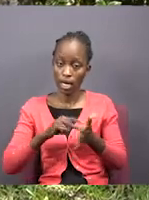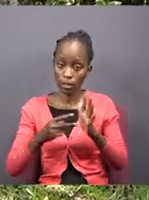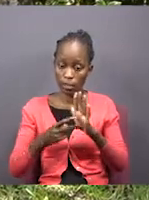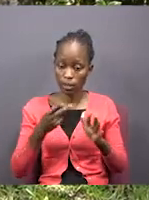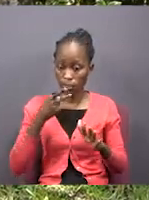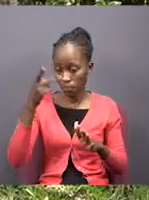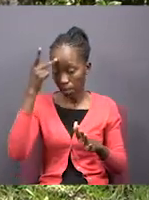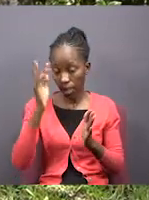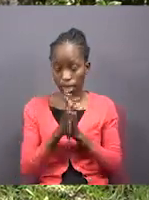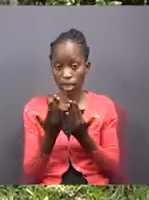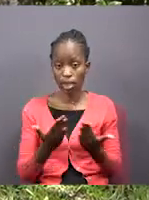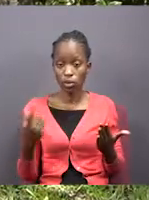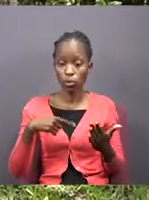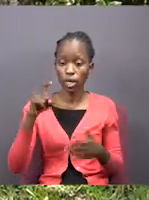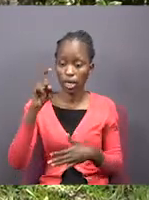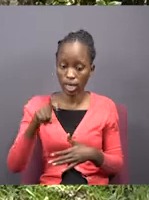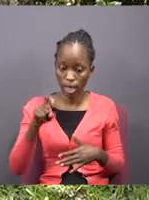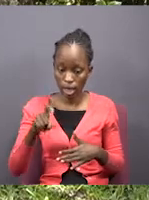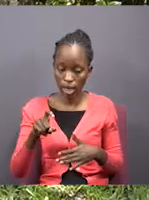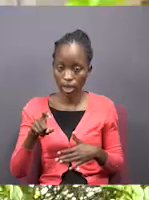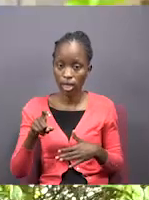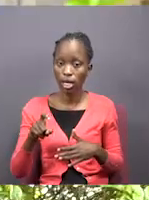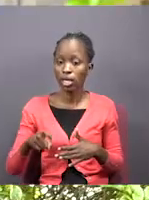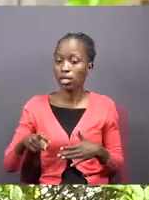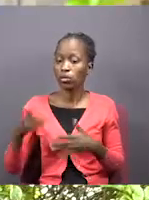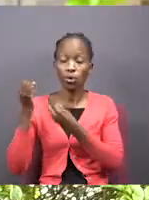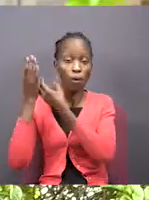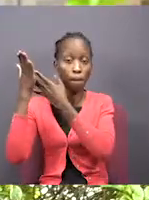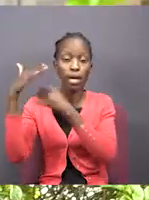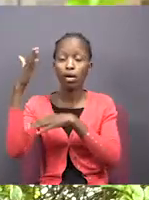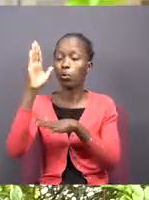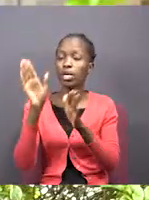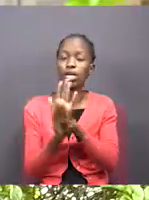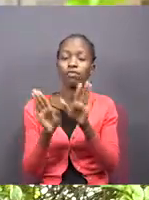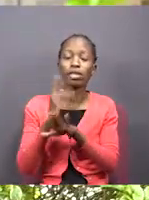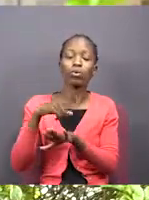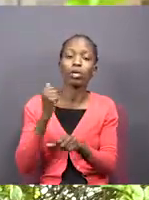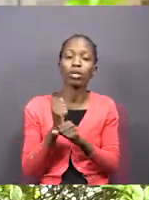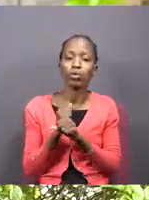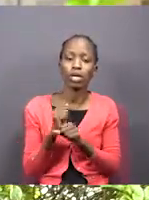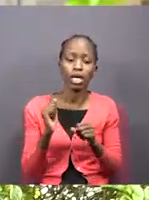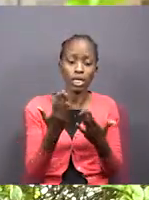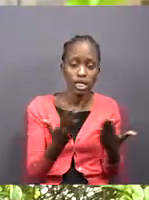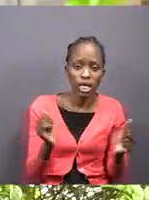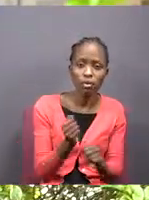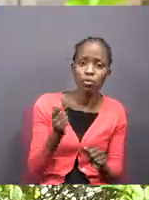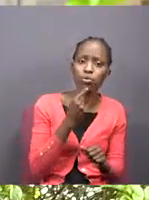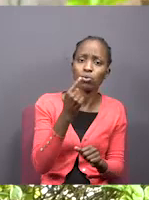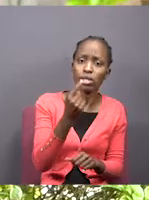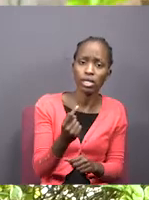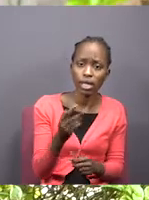means parents and children, we need to portray Christ in everything that we do. Children, you cannot say